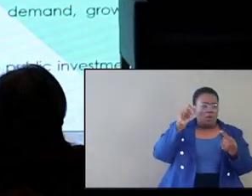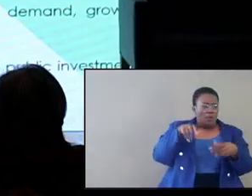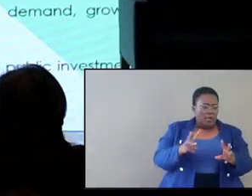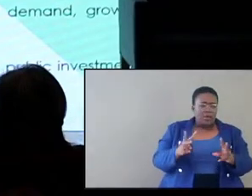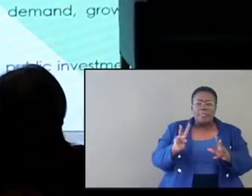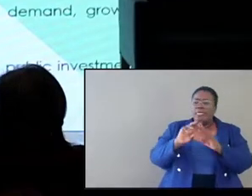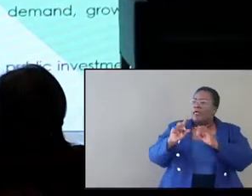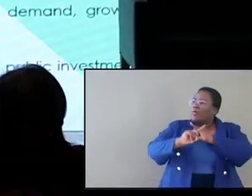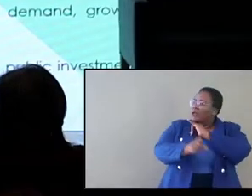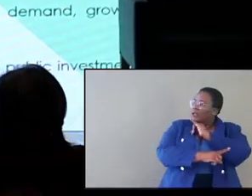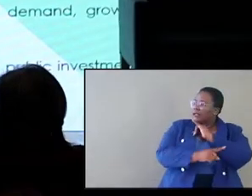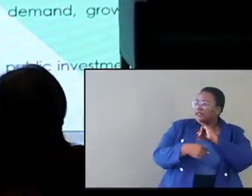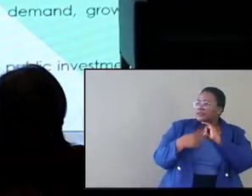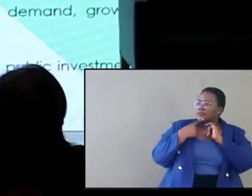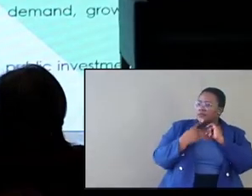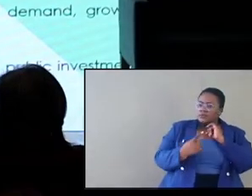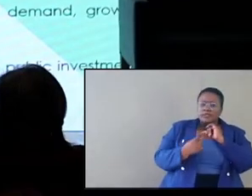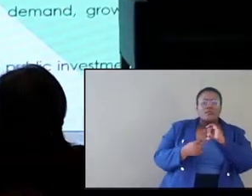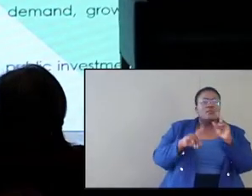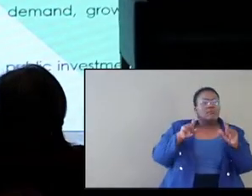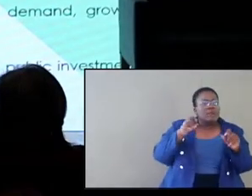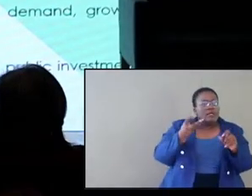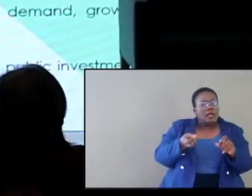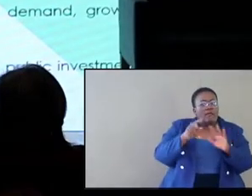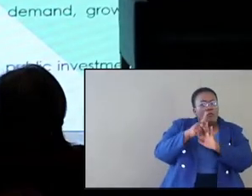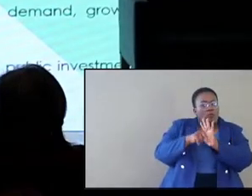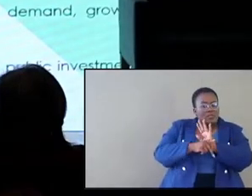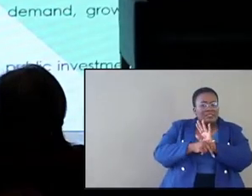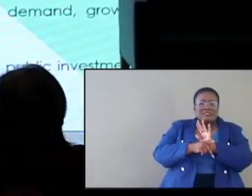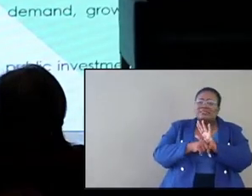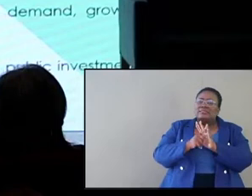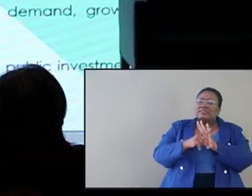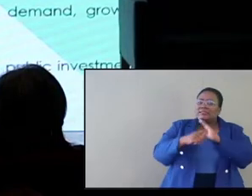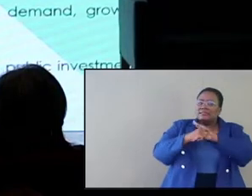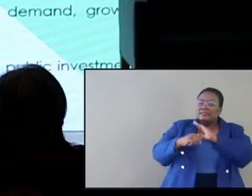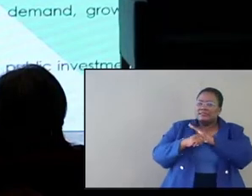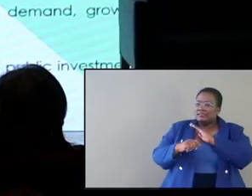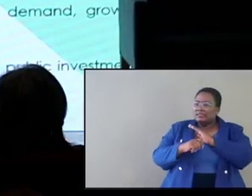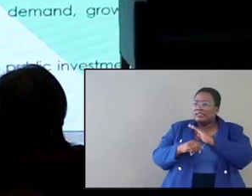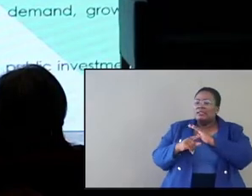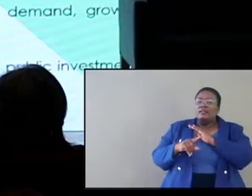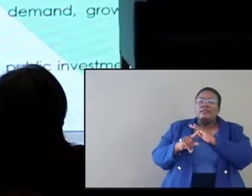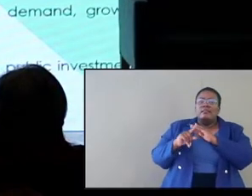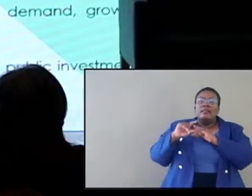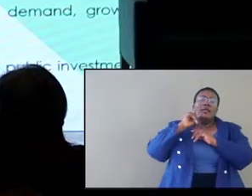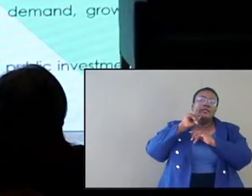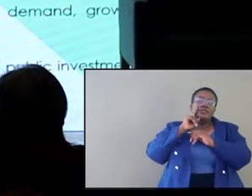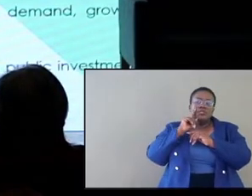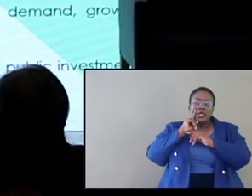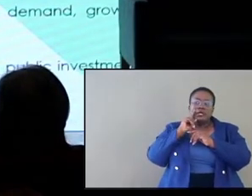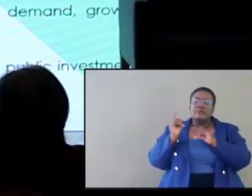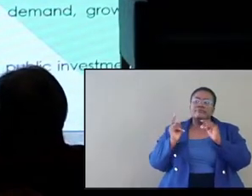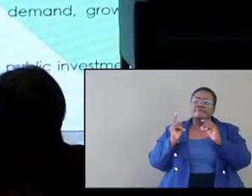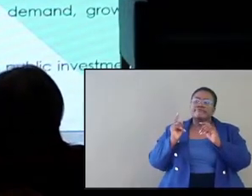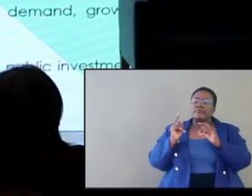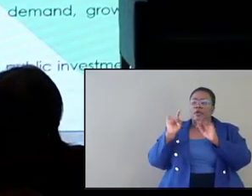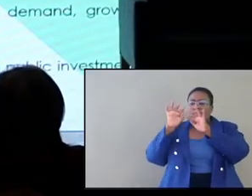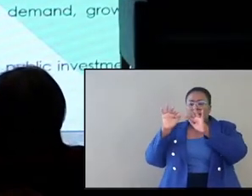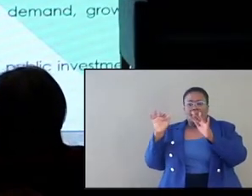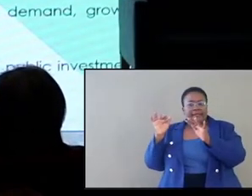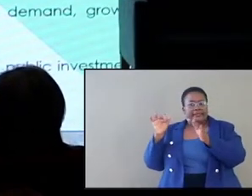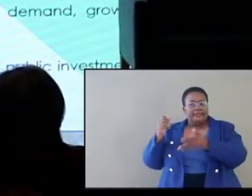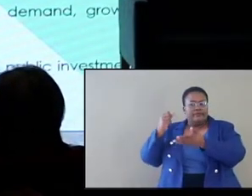lastly just to say that we need to have fiscal policy that takes into account the regenerative interaction between public investment